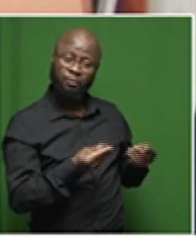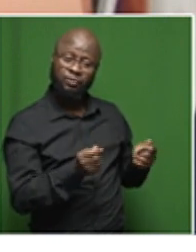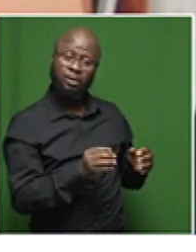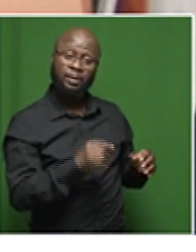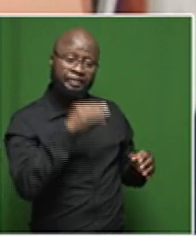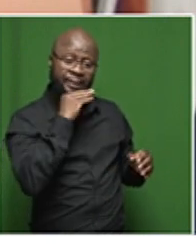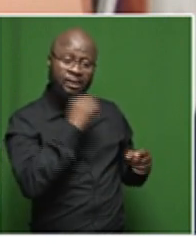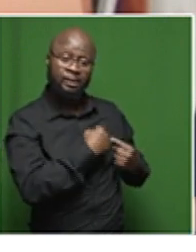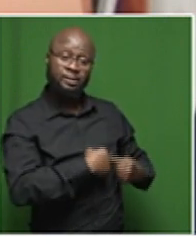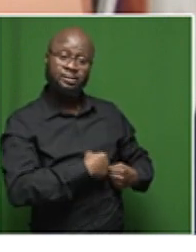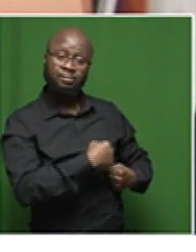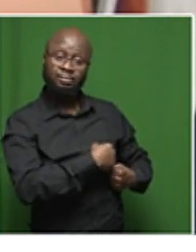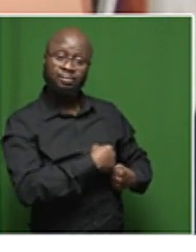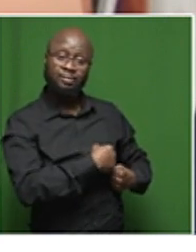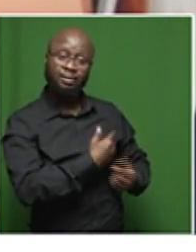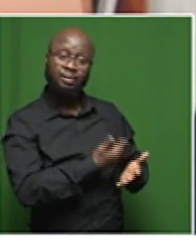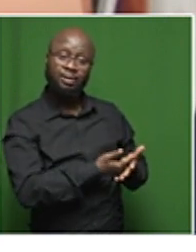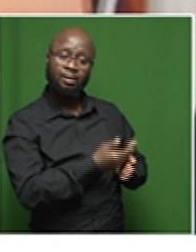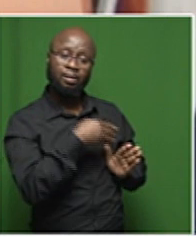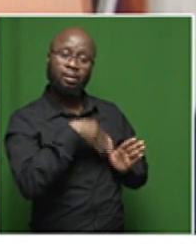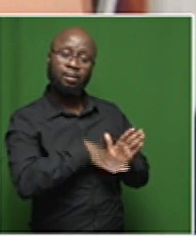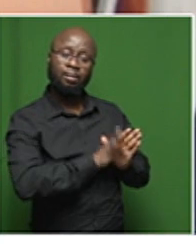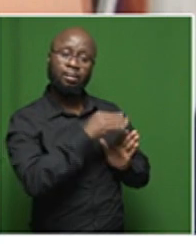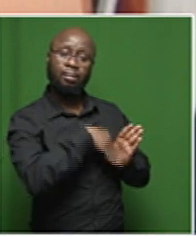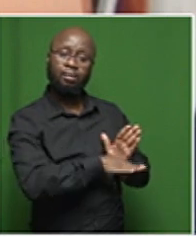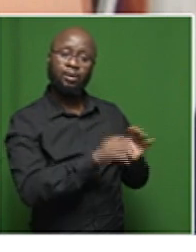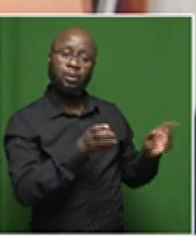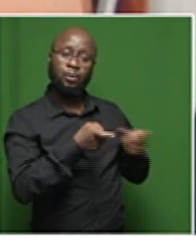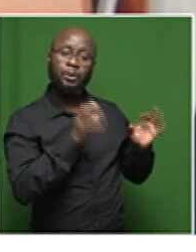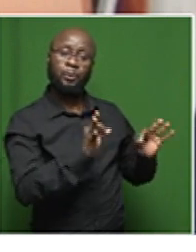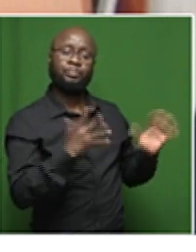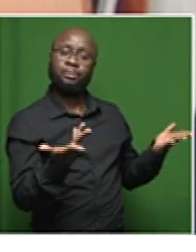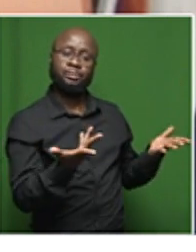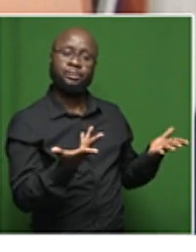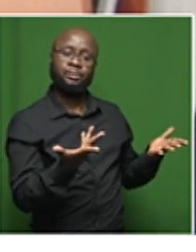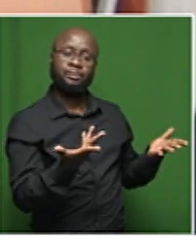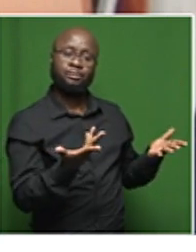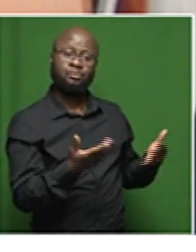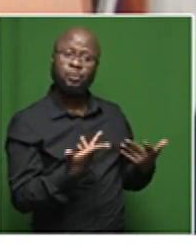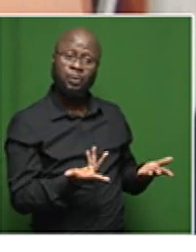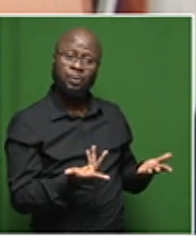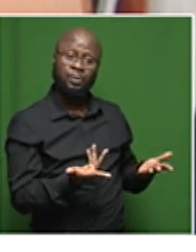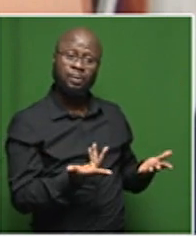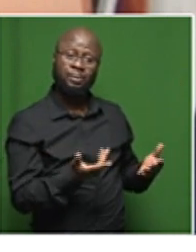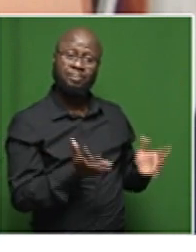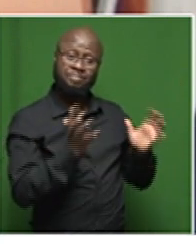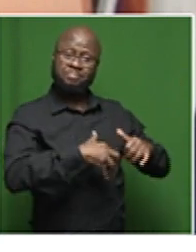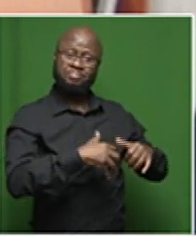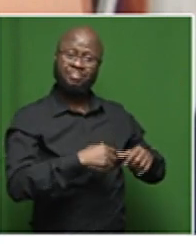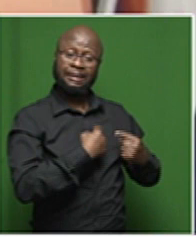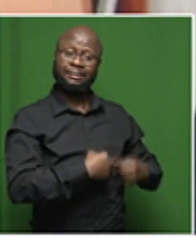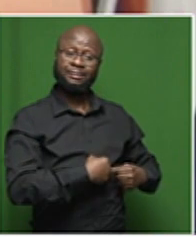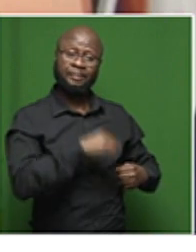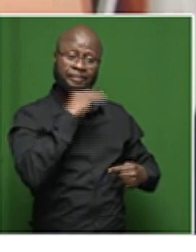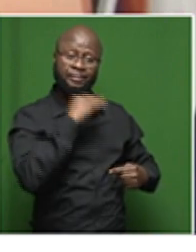to the point where it gets to heart failure. And heart failure doesn't matter whether the heart is weak in pumping or whether